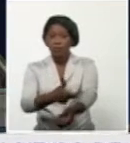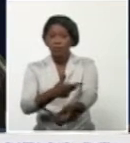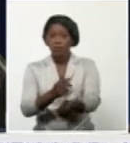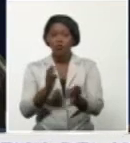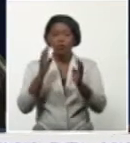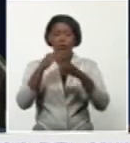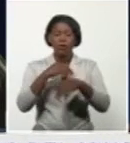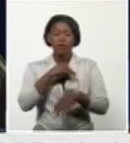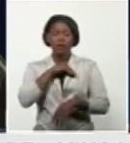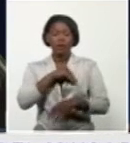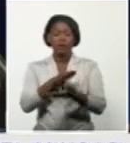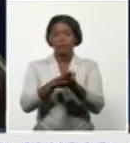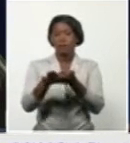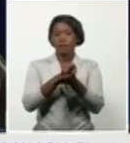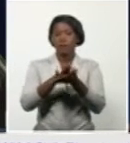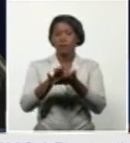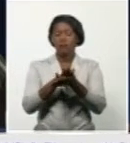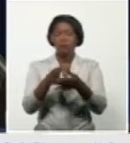diagnosis,